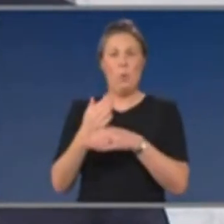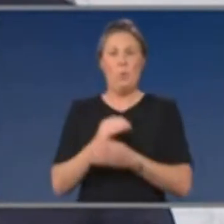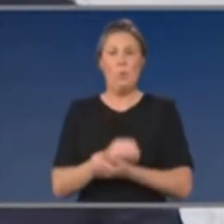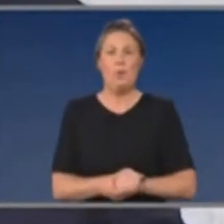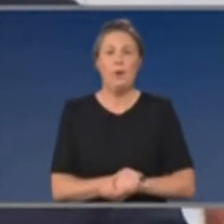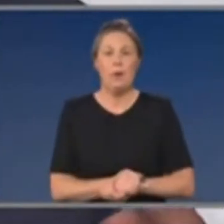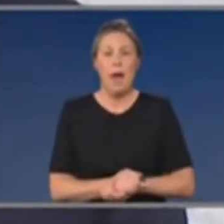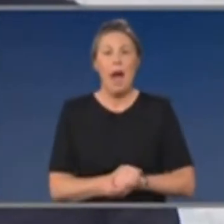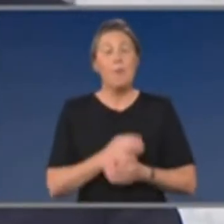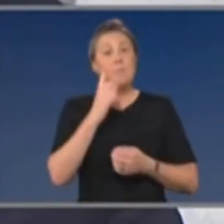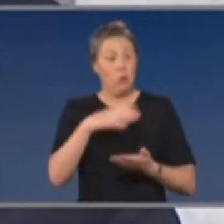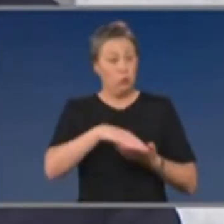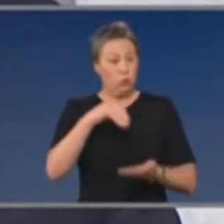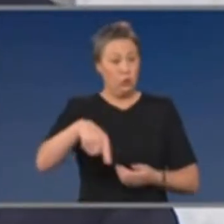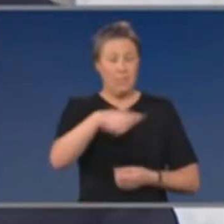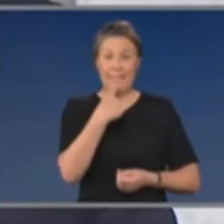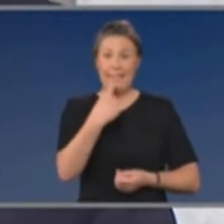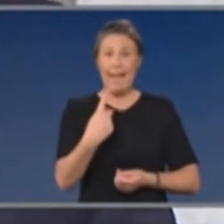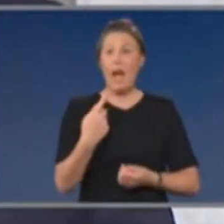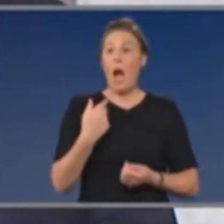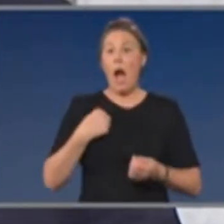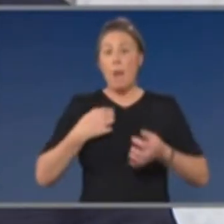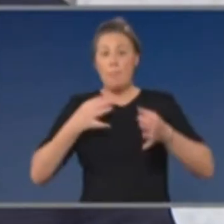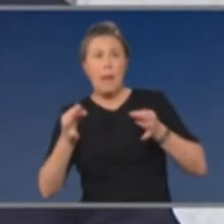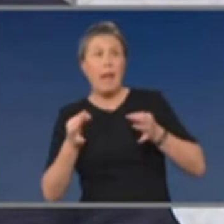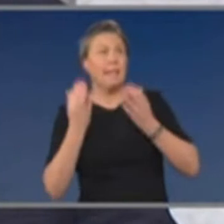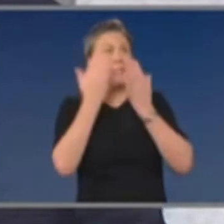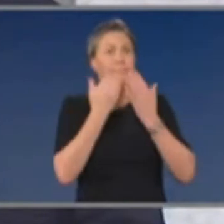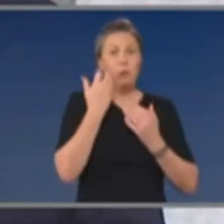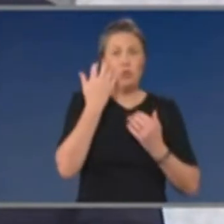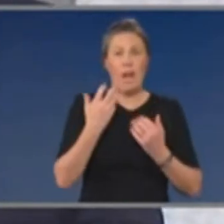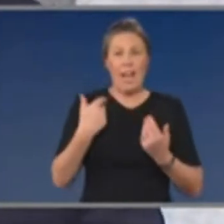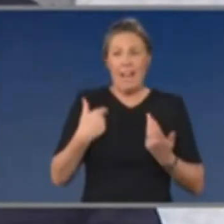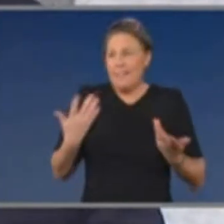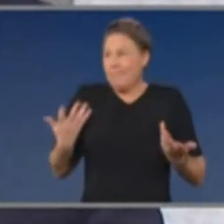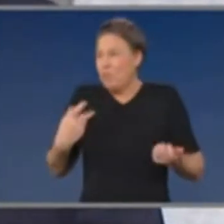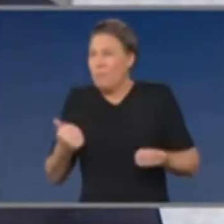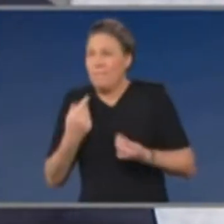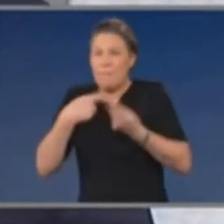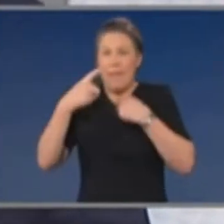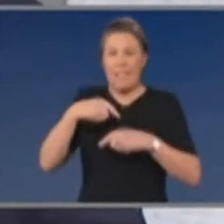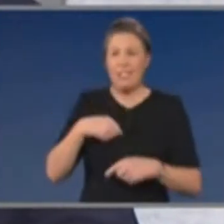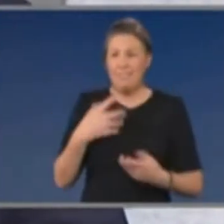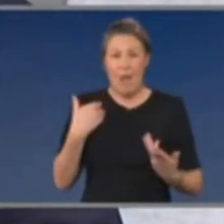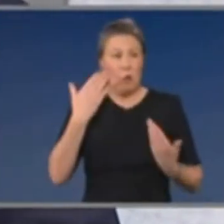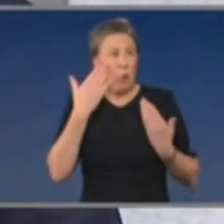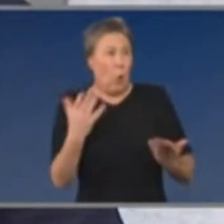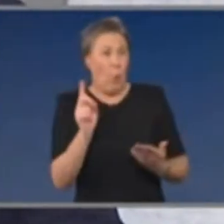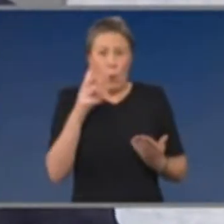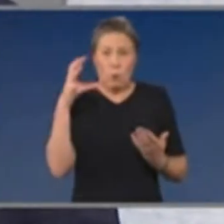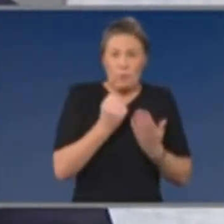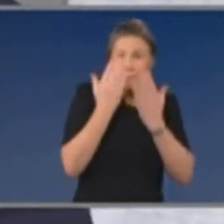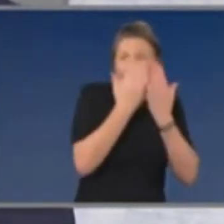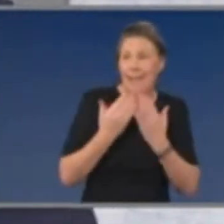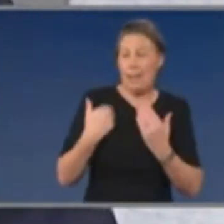helpful information for them to make the exact decision that you're talking about. And too much of our skills identification, which is being